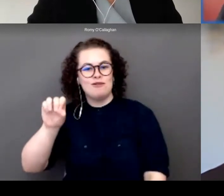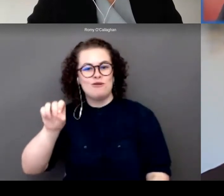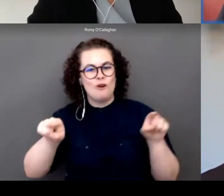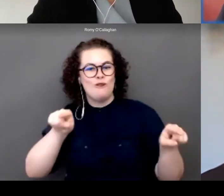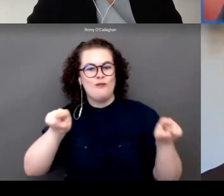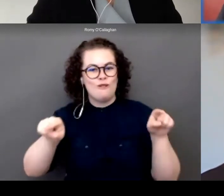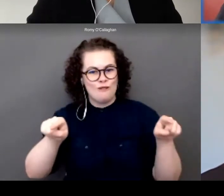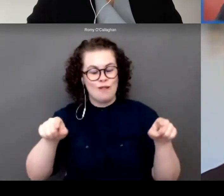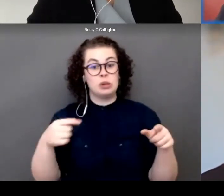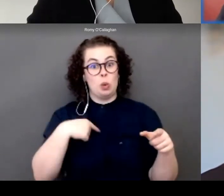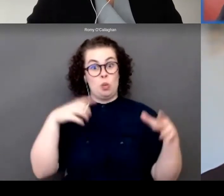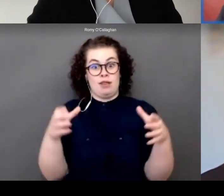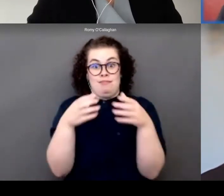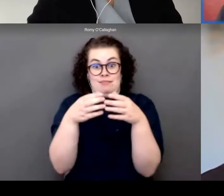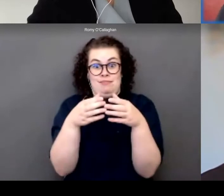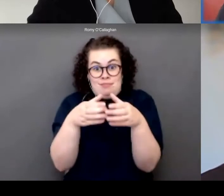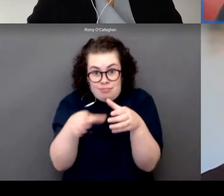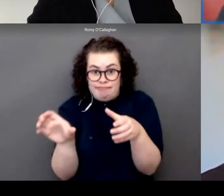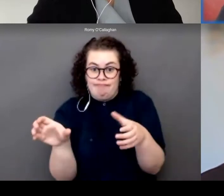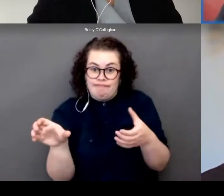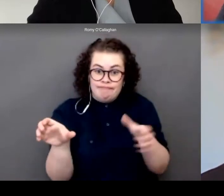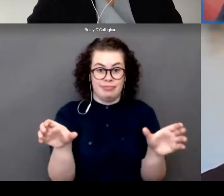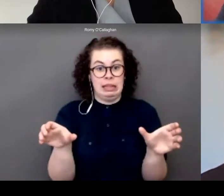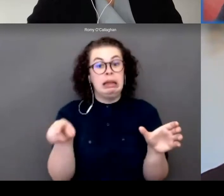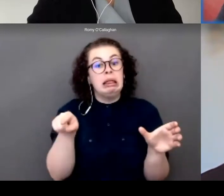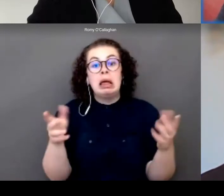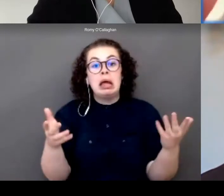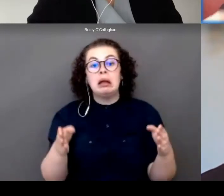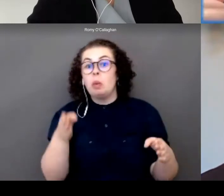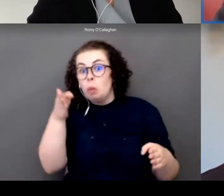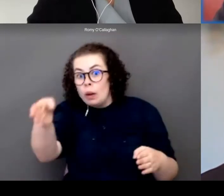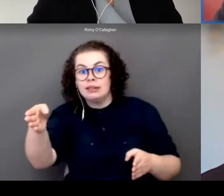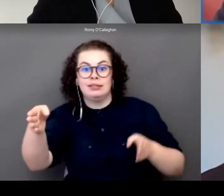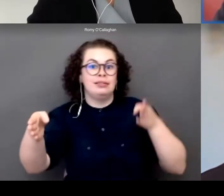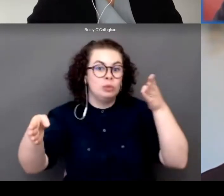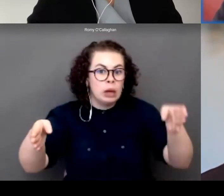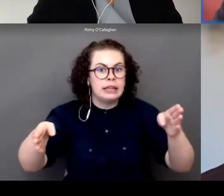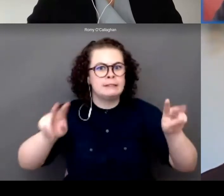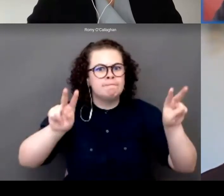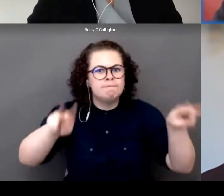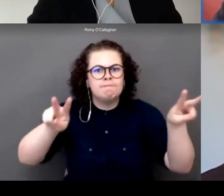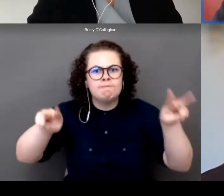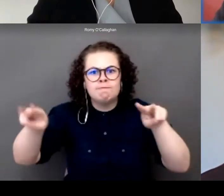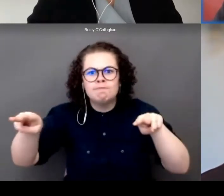groups, and each group went to the territory to collect